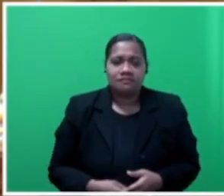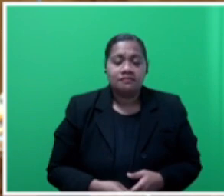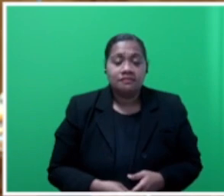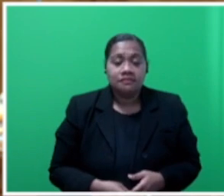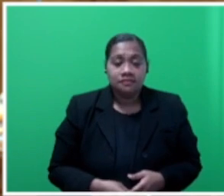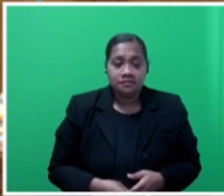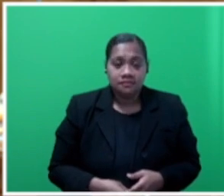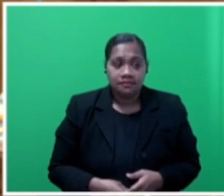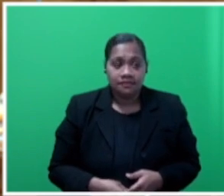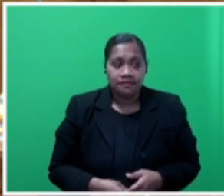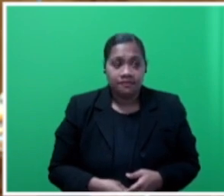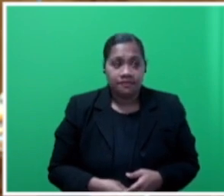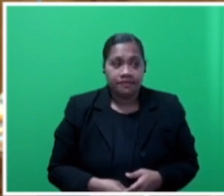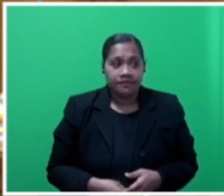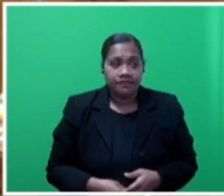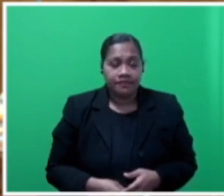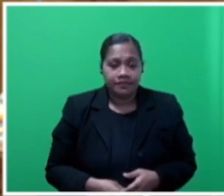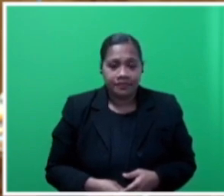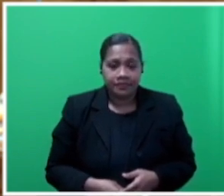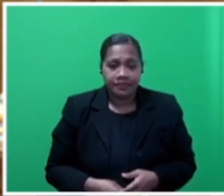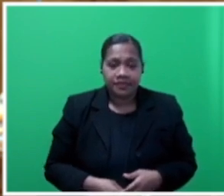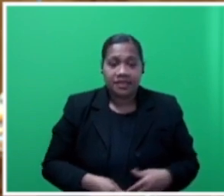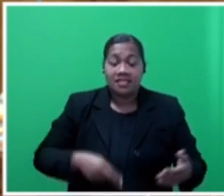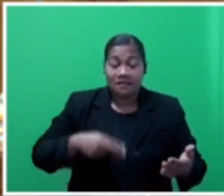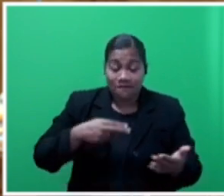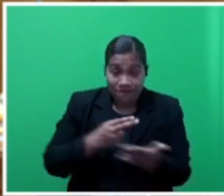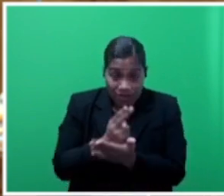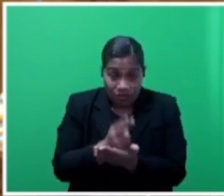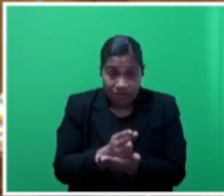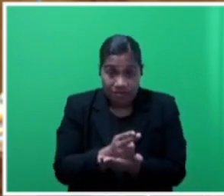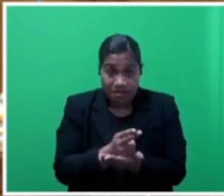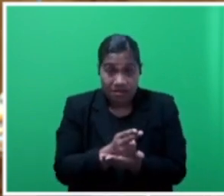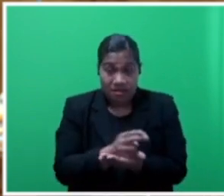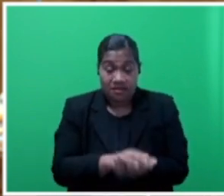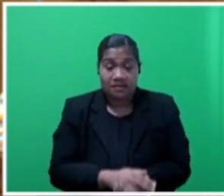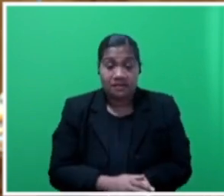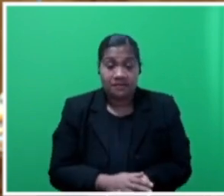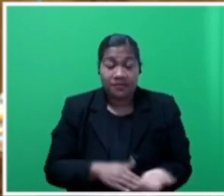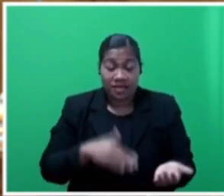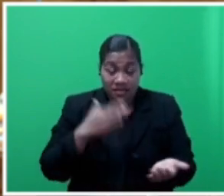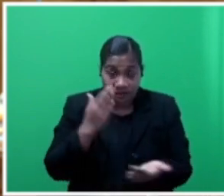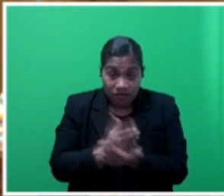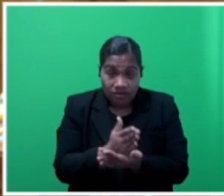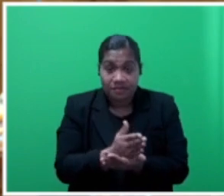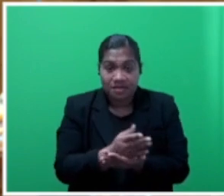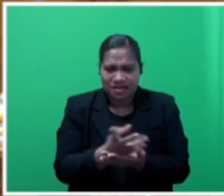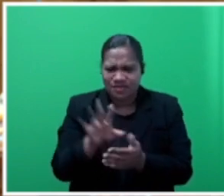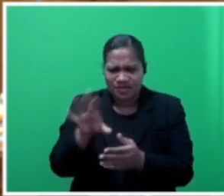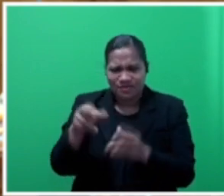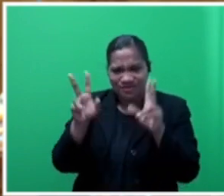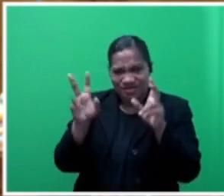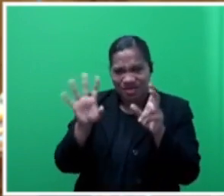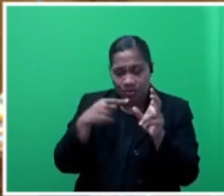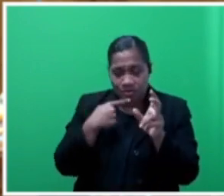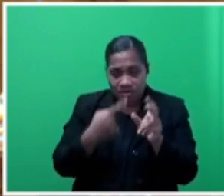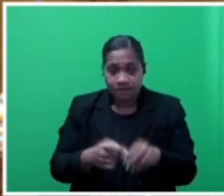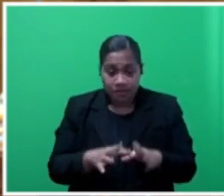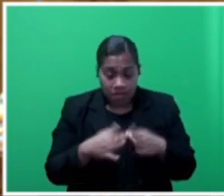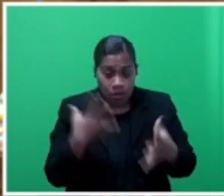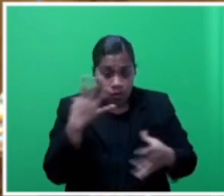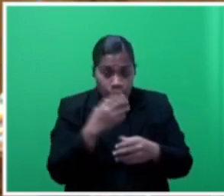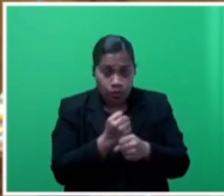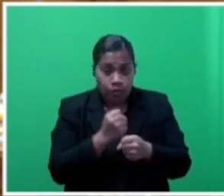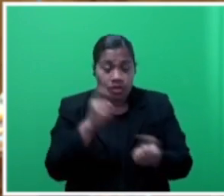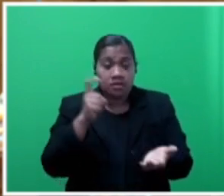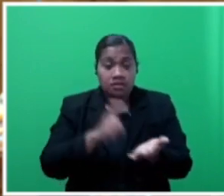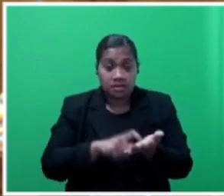fact of the matter, if I may quote his usual lines, the Honourable Minister of Economy, is that our total accumulated debt since